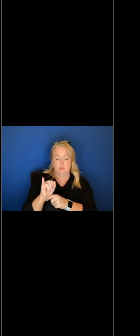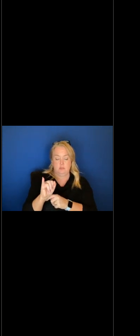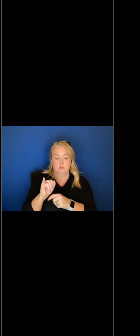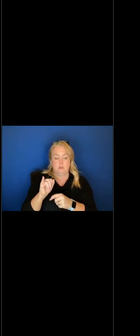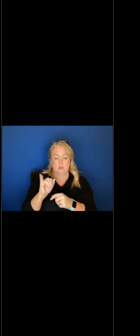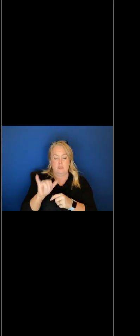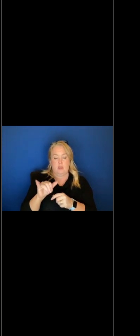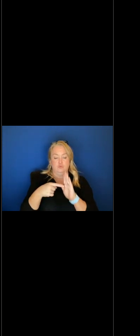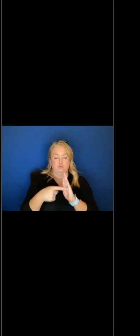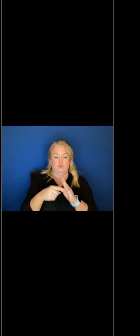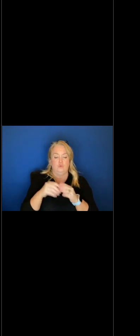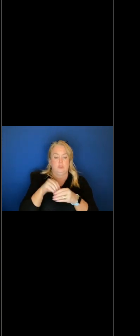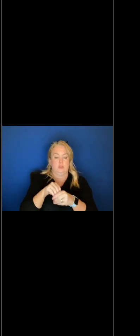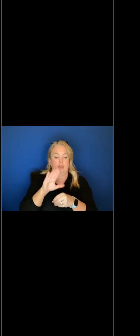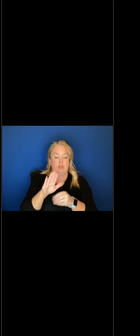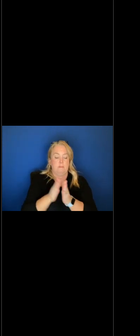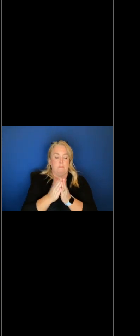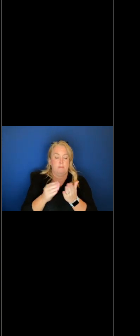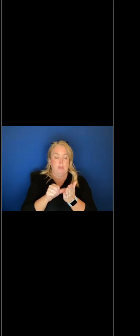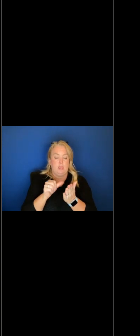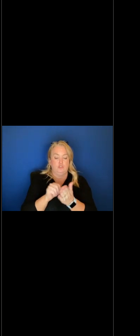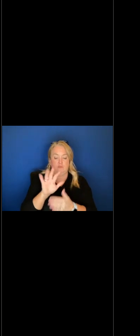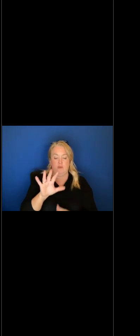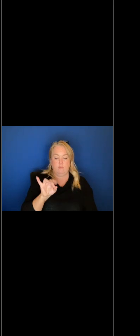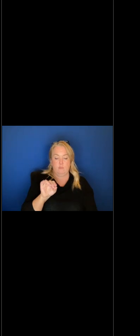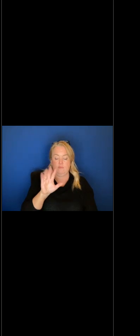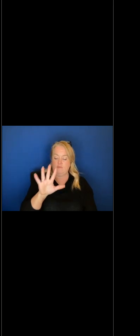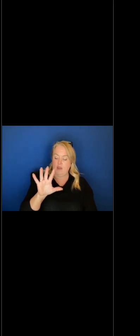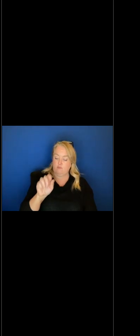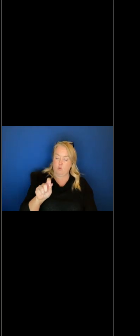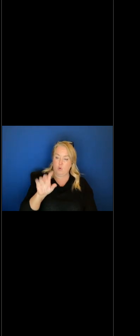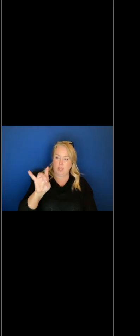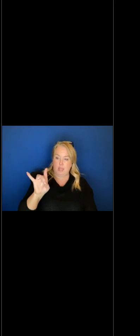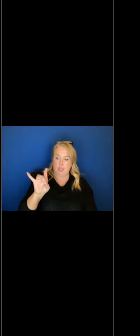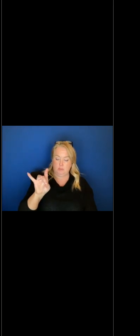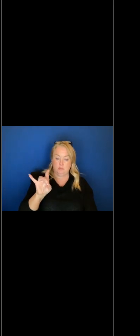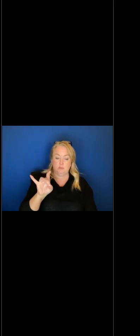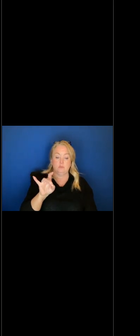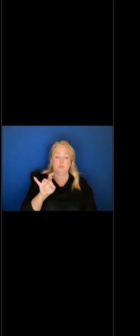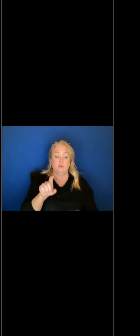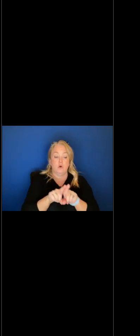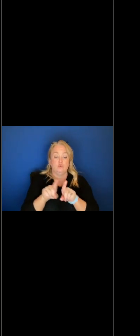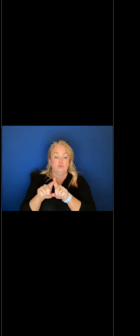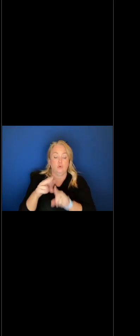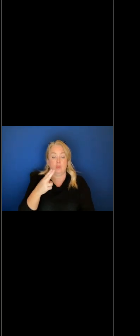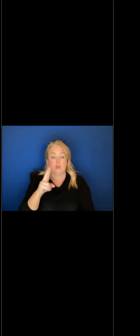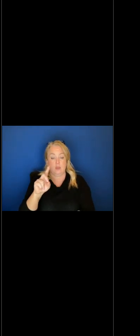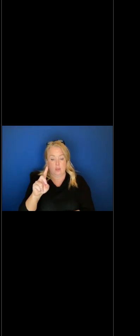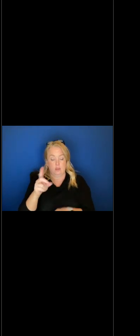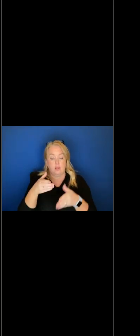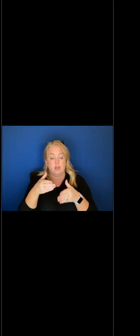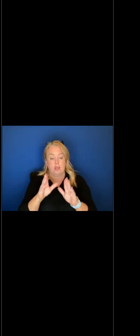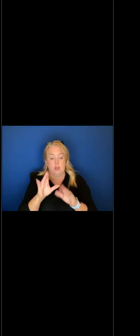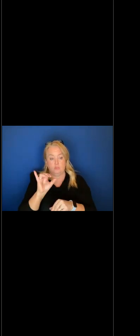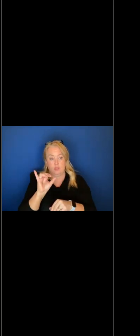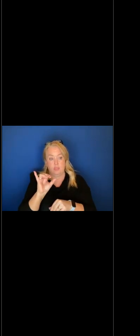Housing Act Design Manual, page 5.8. And in addition to that, HUD does allow that